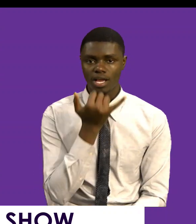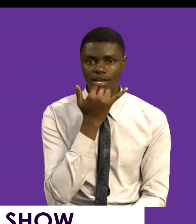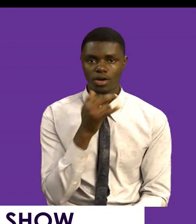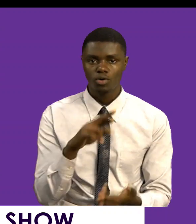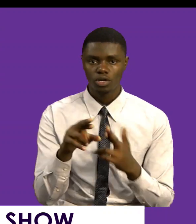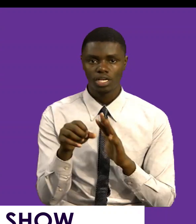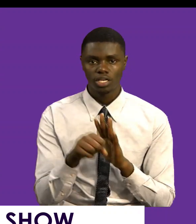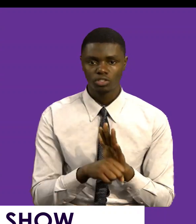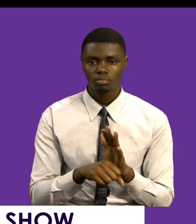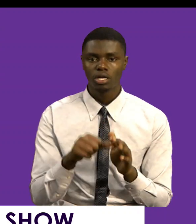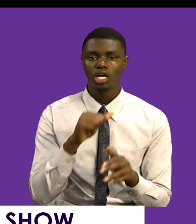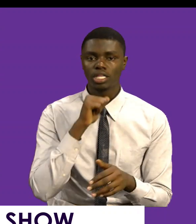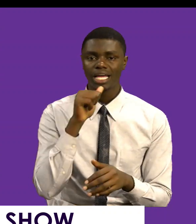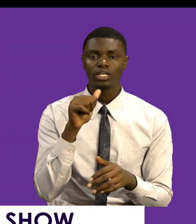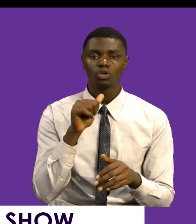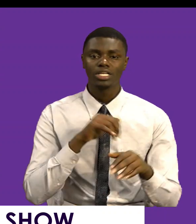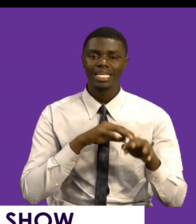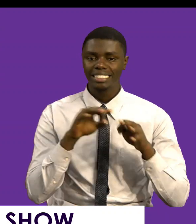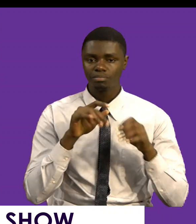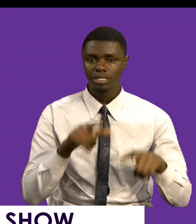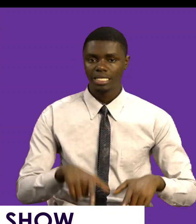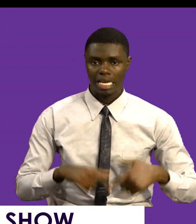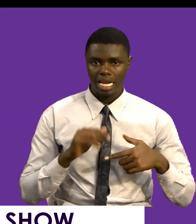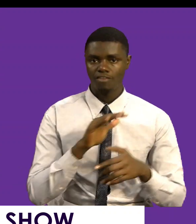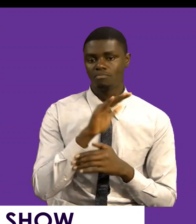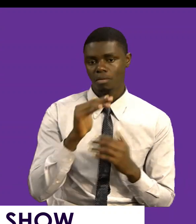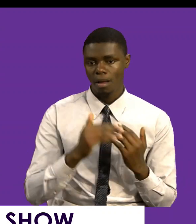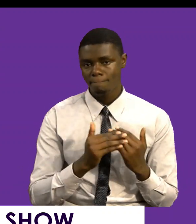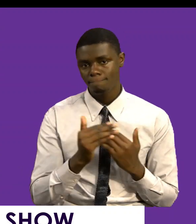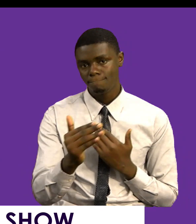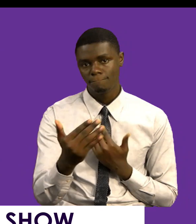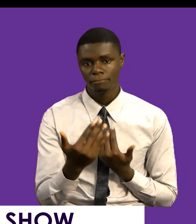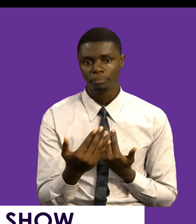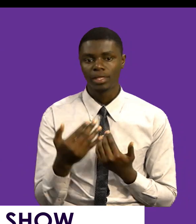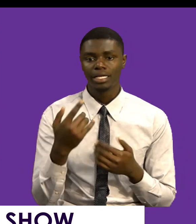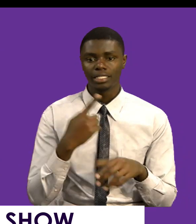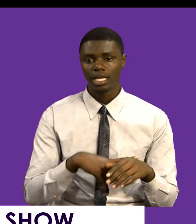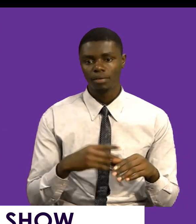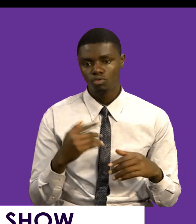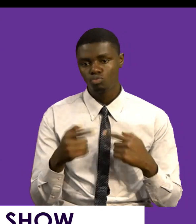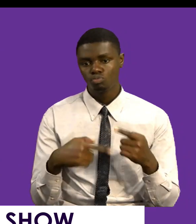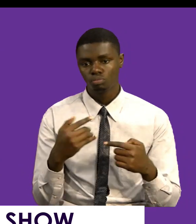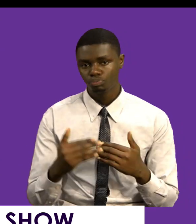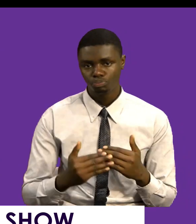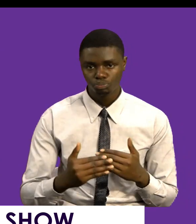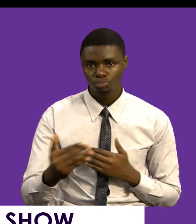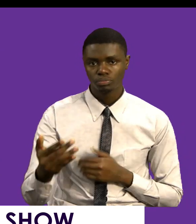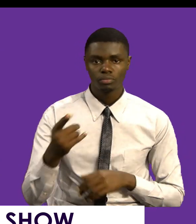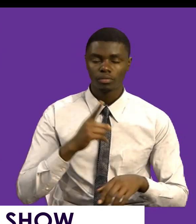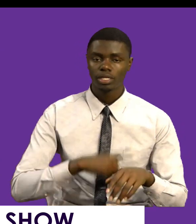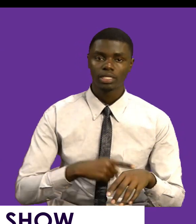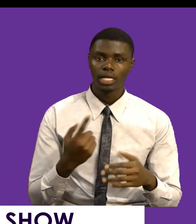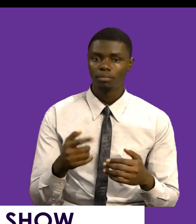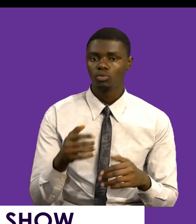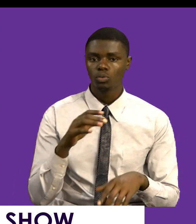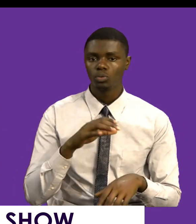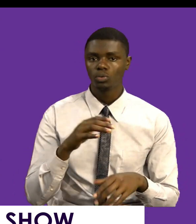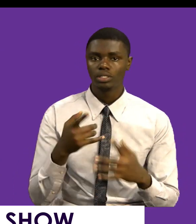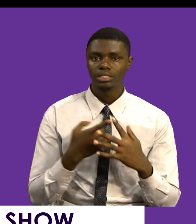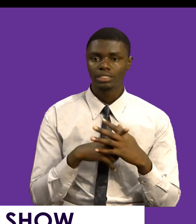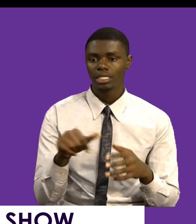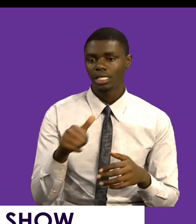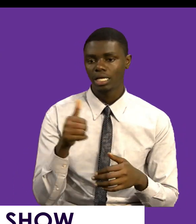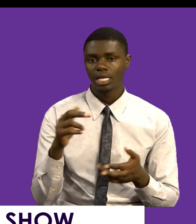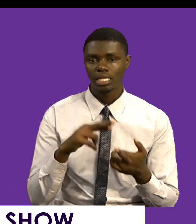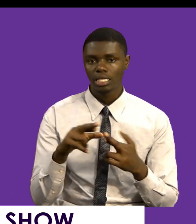That doesn't explain your life for real. You as you move on, as you get into other relationships, you